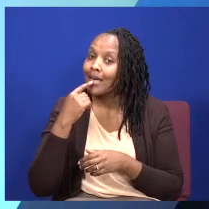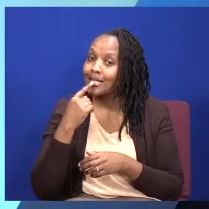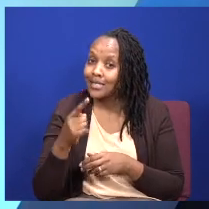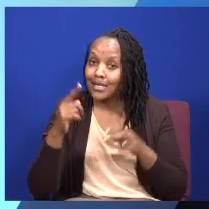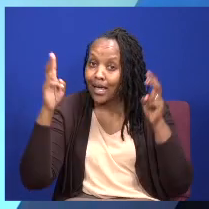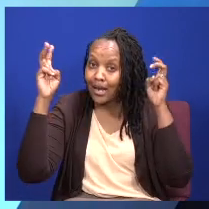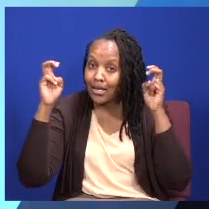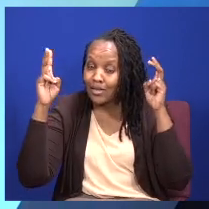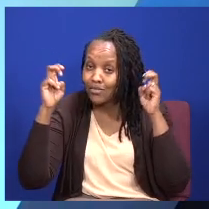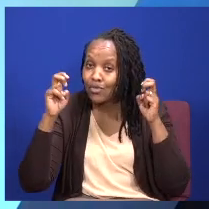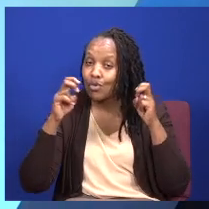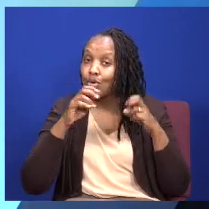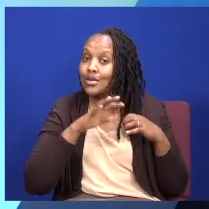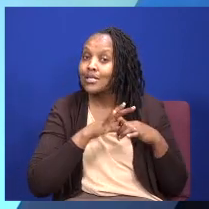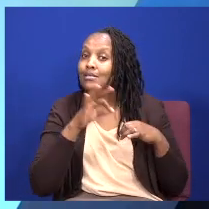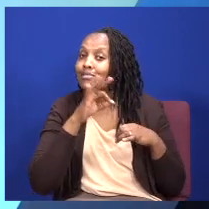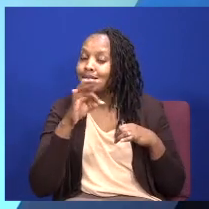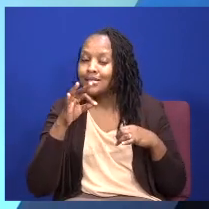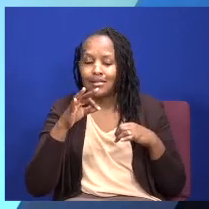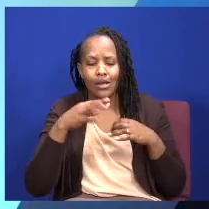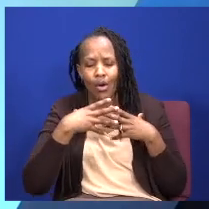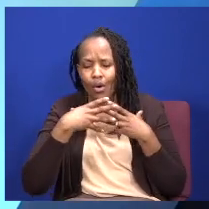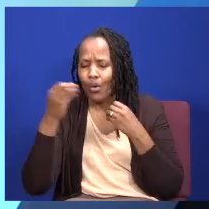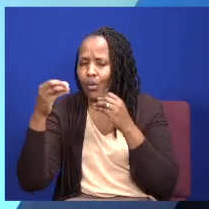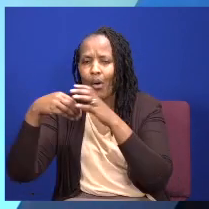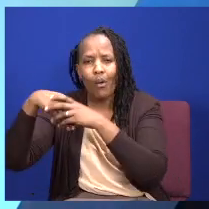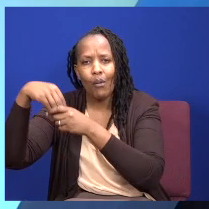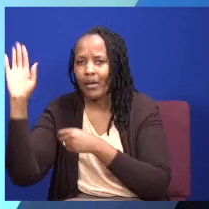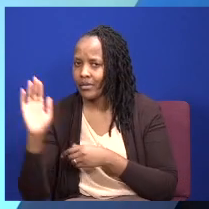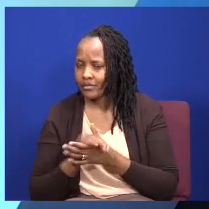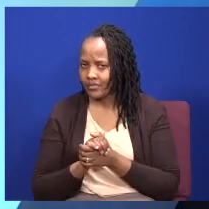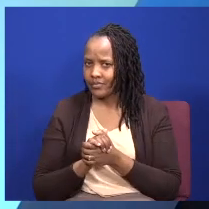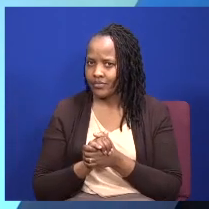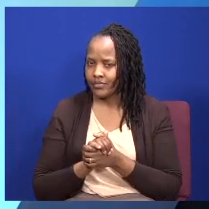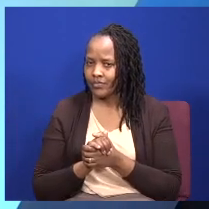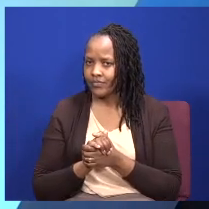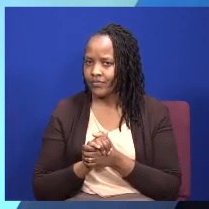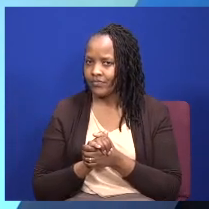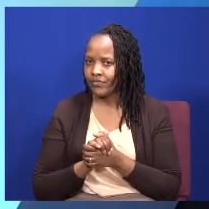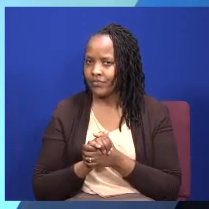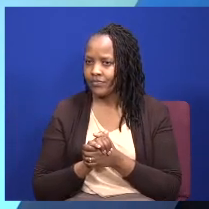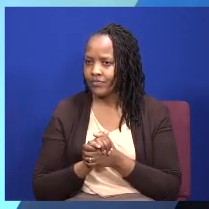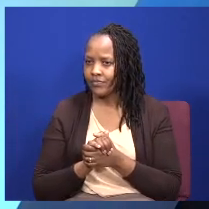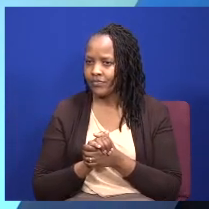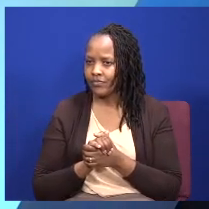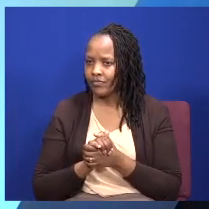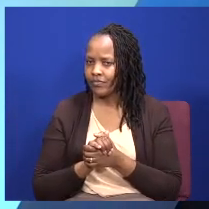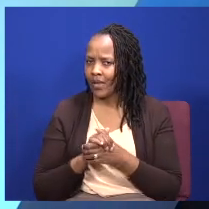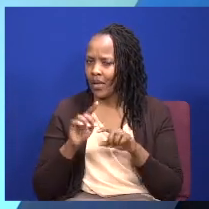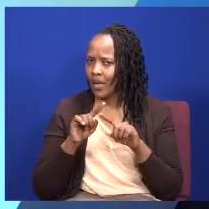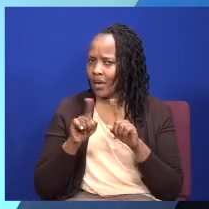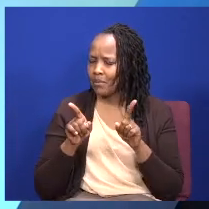me. That's what we get in this verse. Greater is he that is in you than he that is in the world.